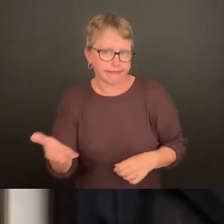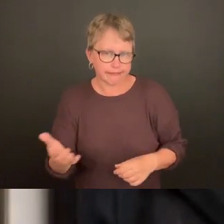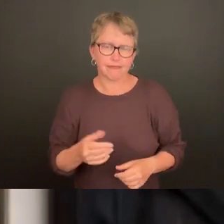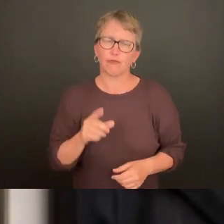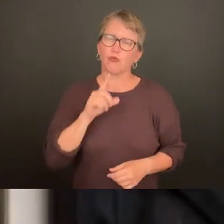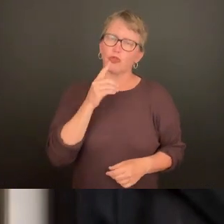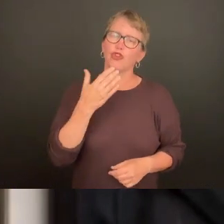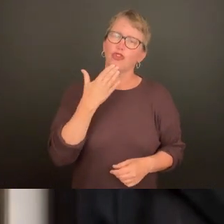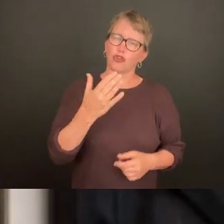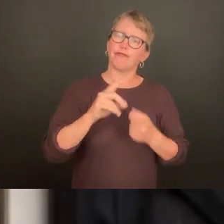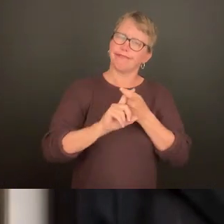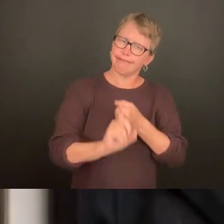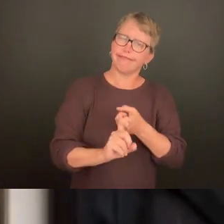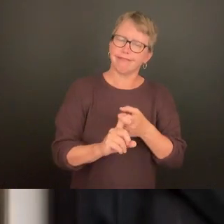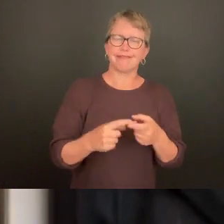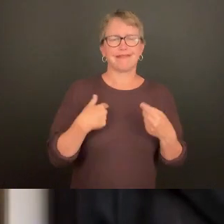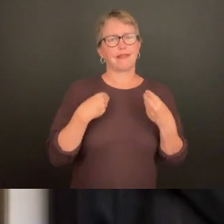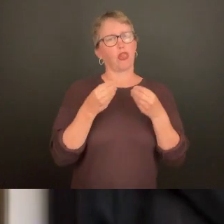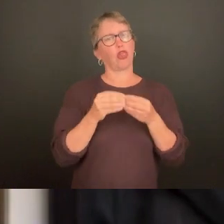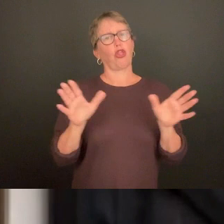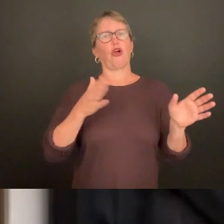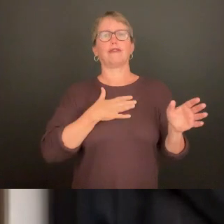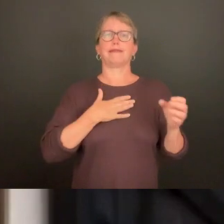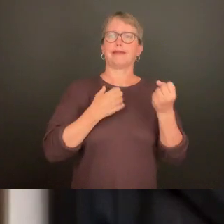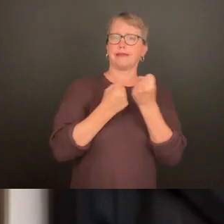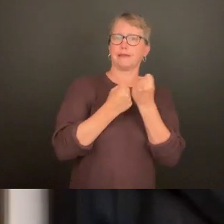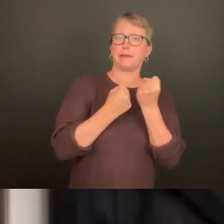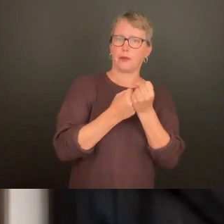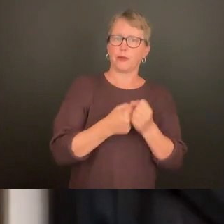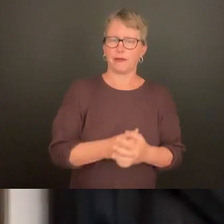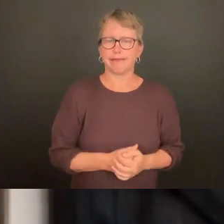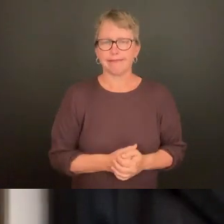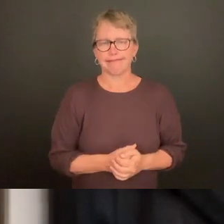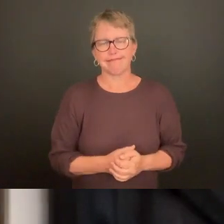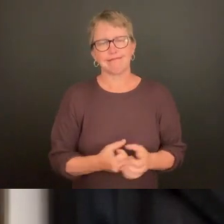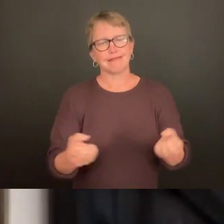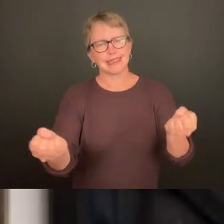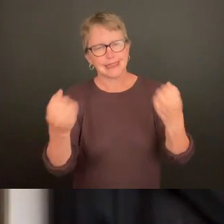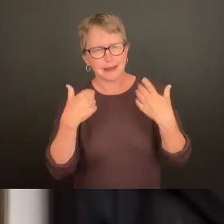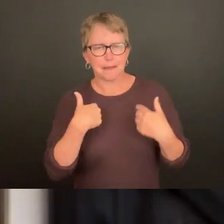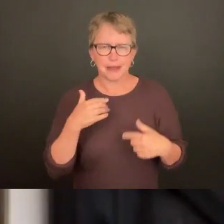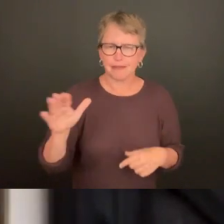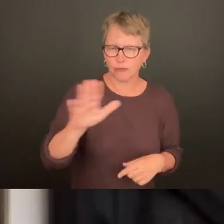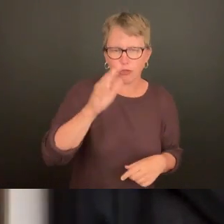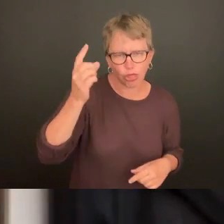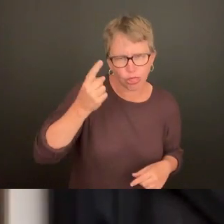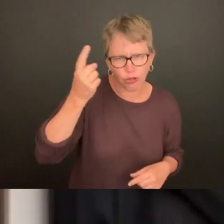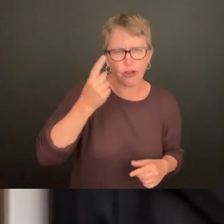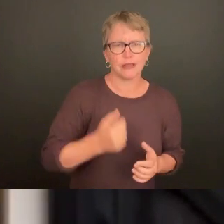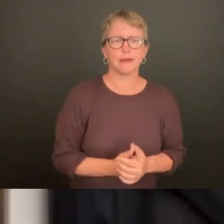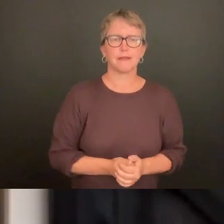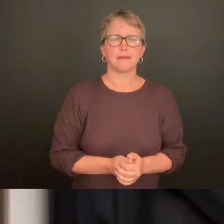sex, and not the relationship part. And we had last week Billy and Christine, they